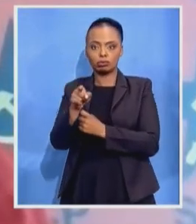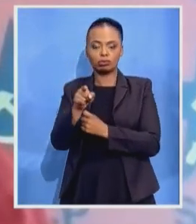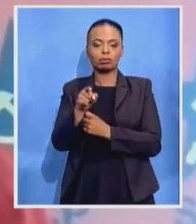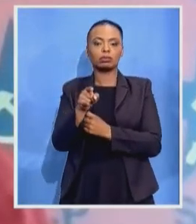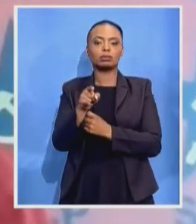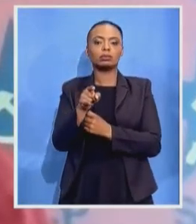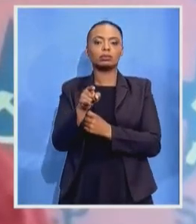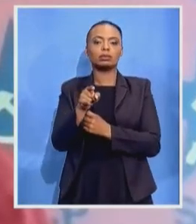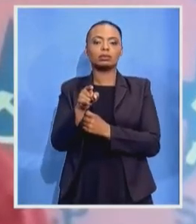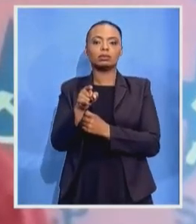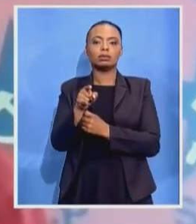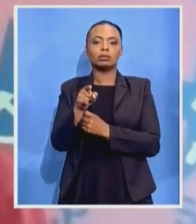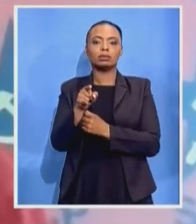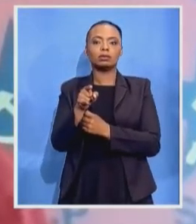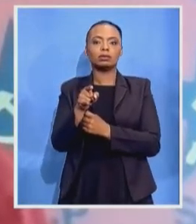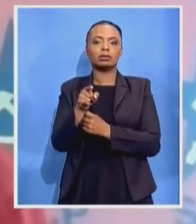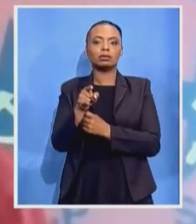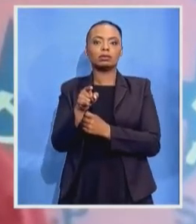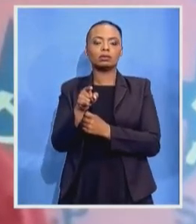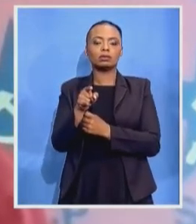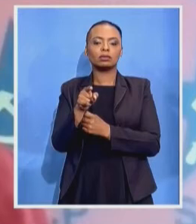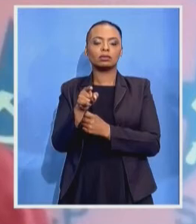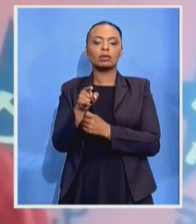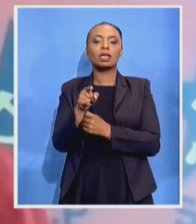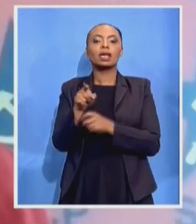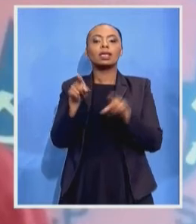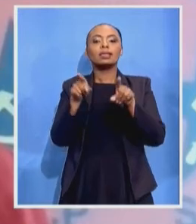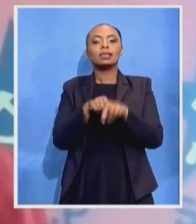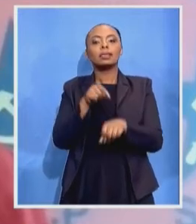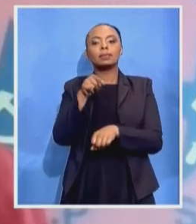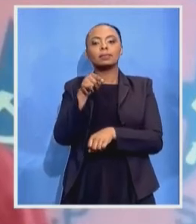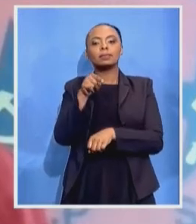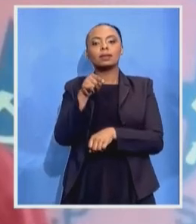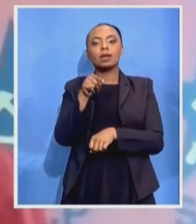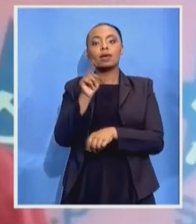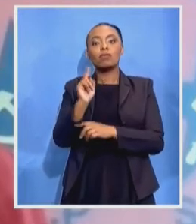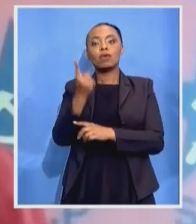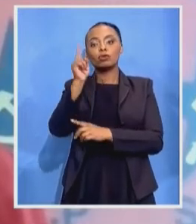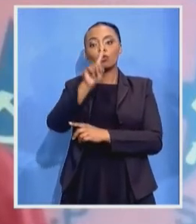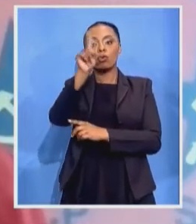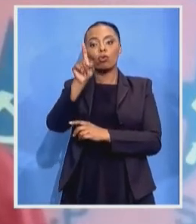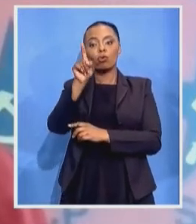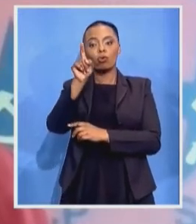We have the first question on the WhatsApp platform